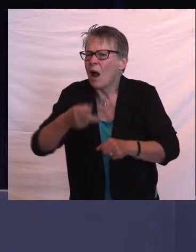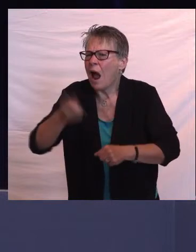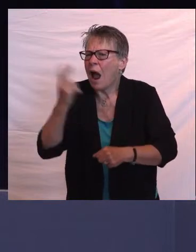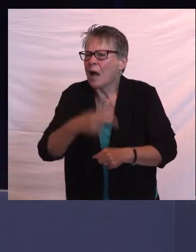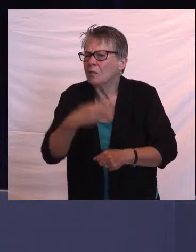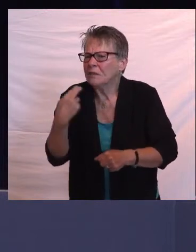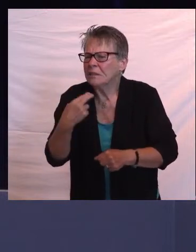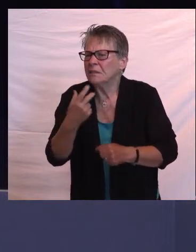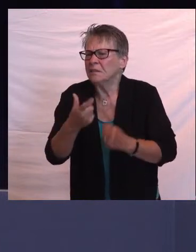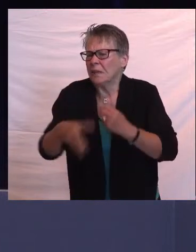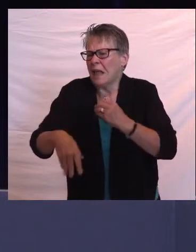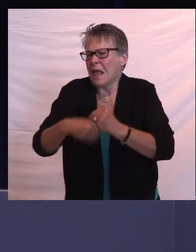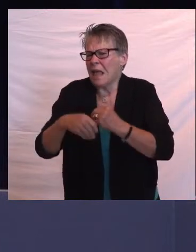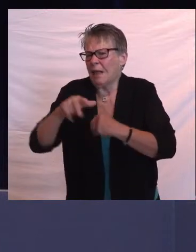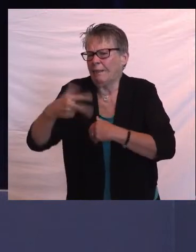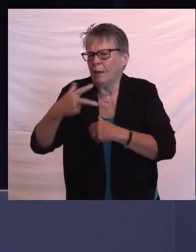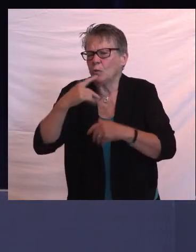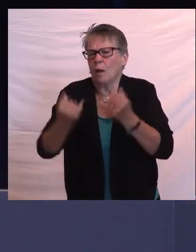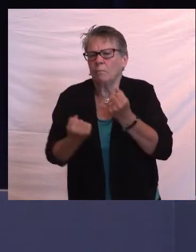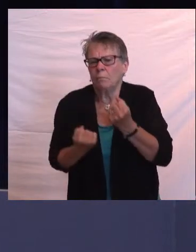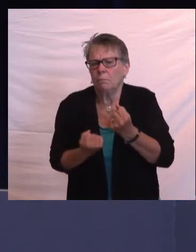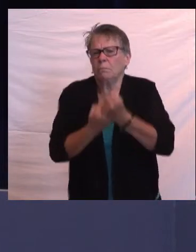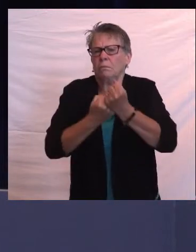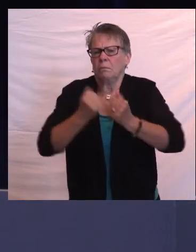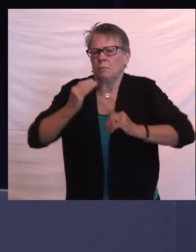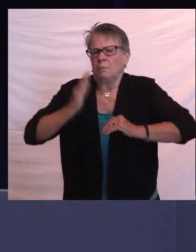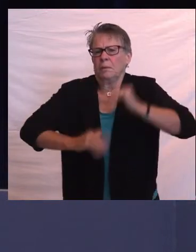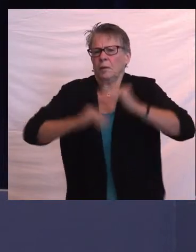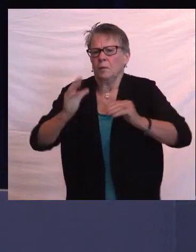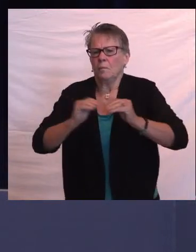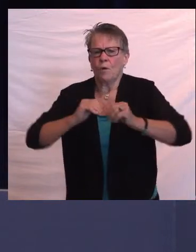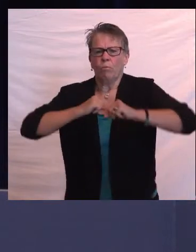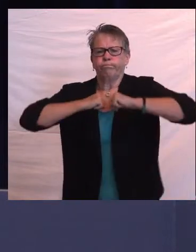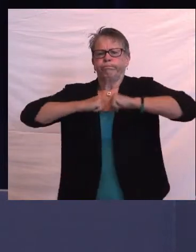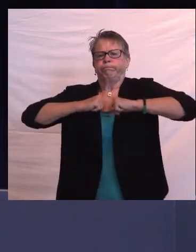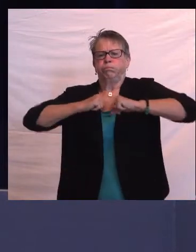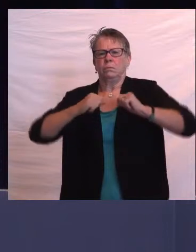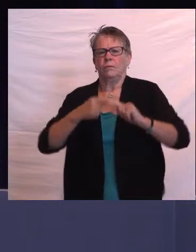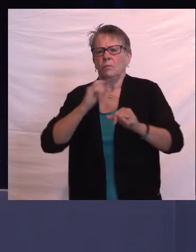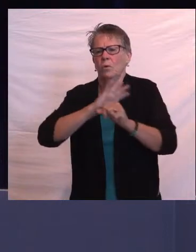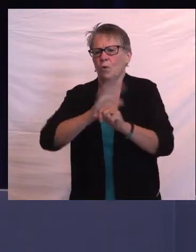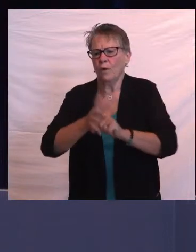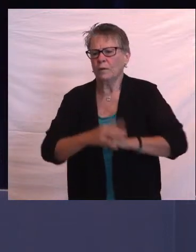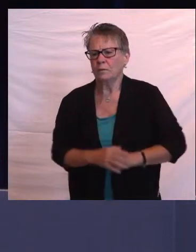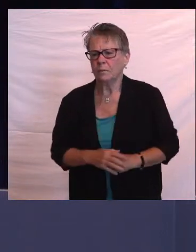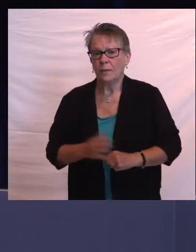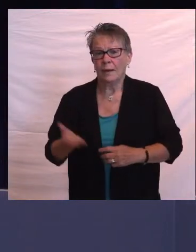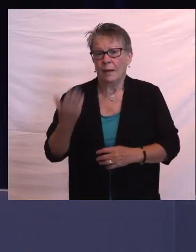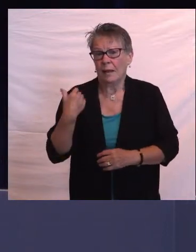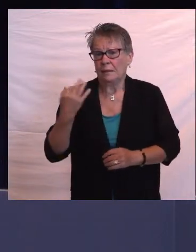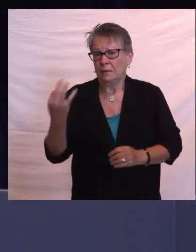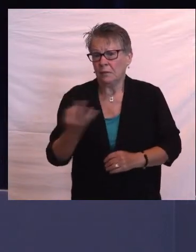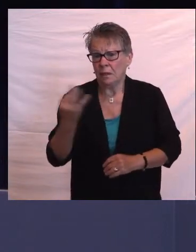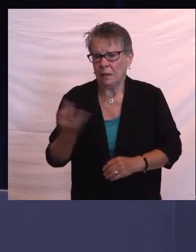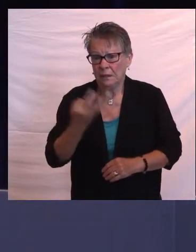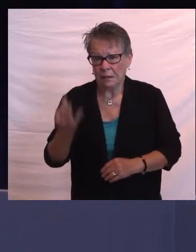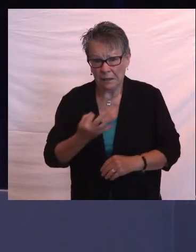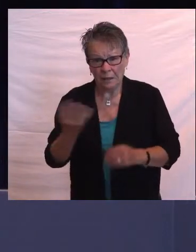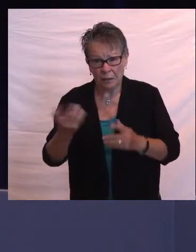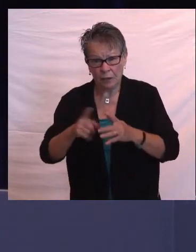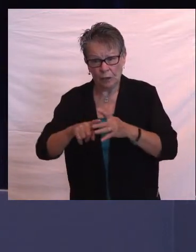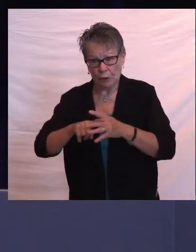partners to begin administering booster doses immediately. Individuals are not required by vaccination providers